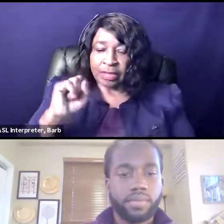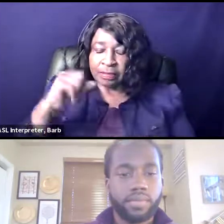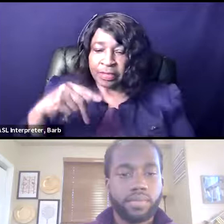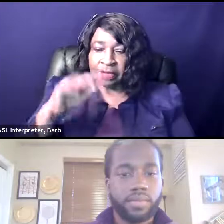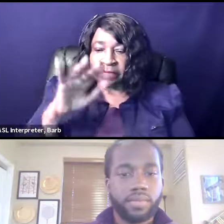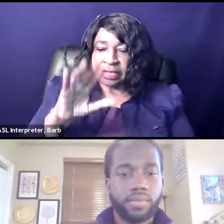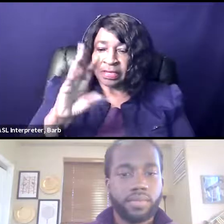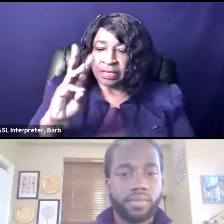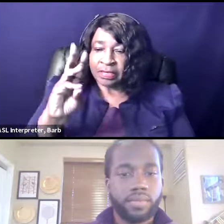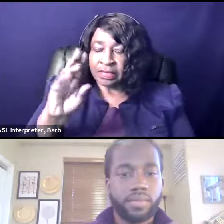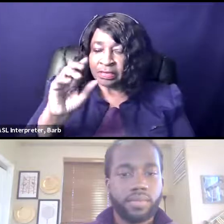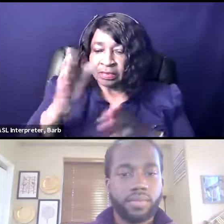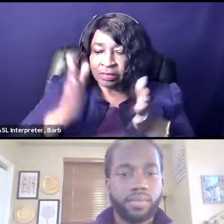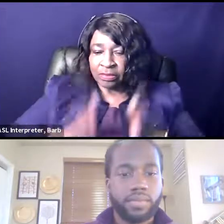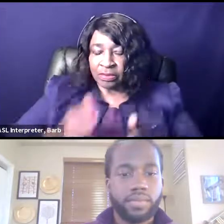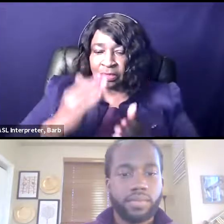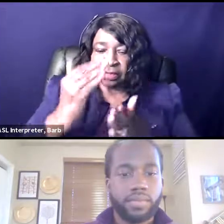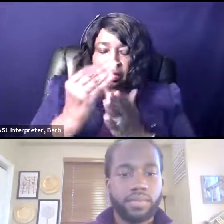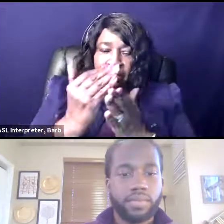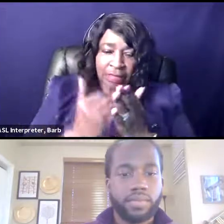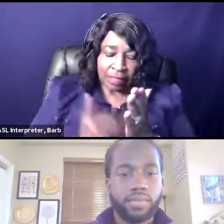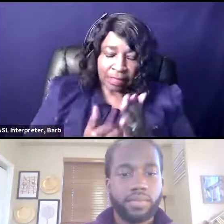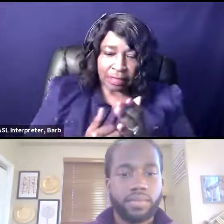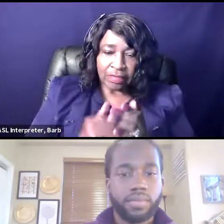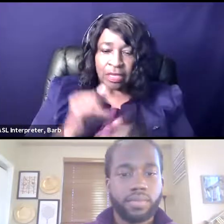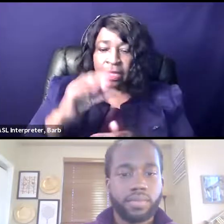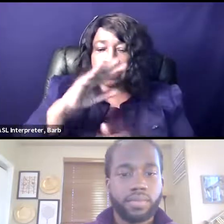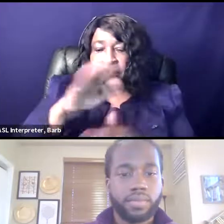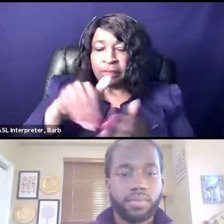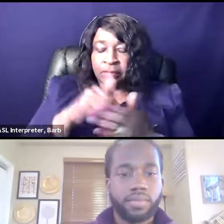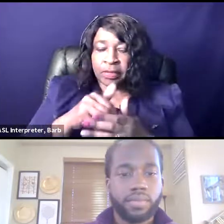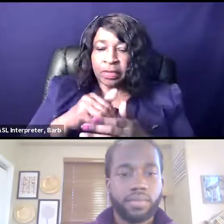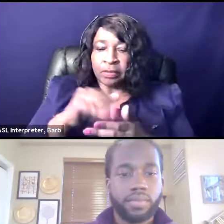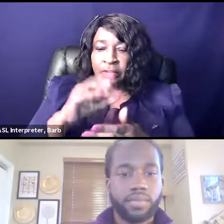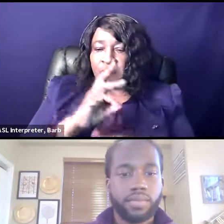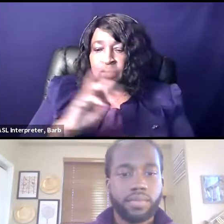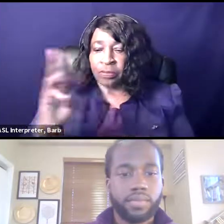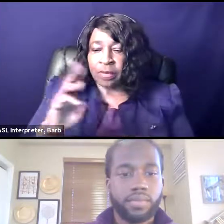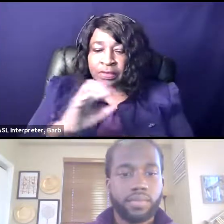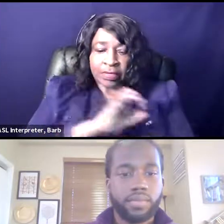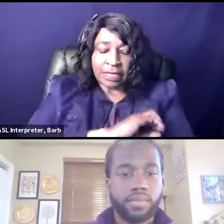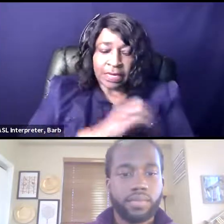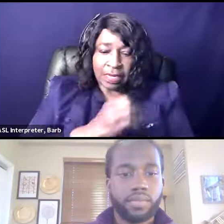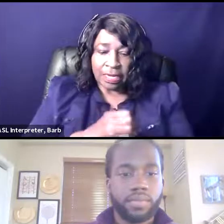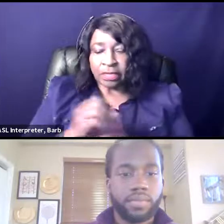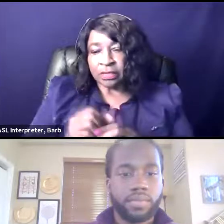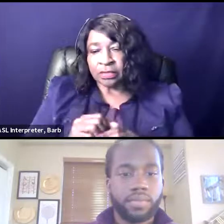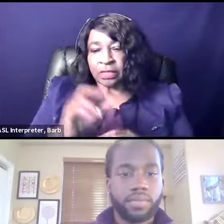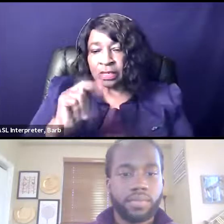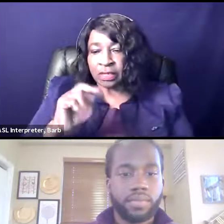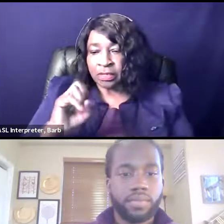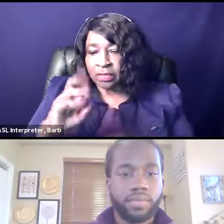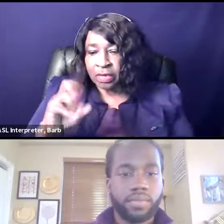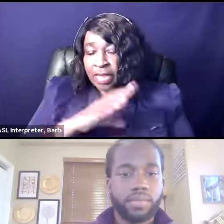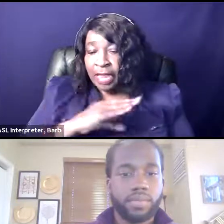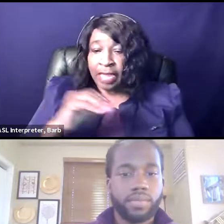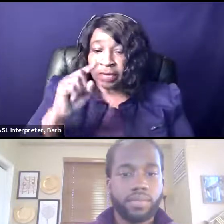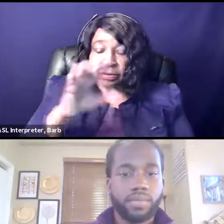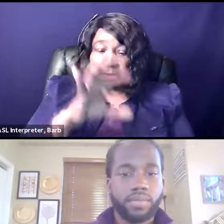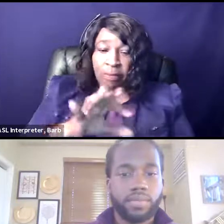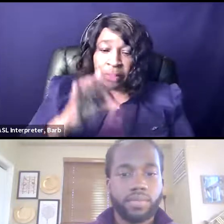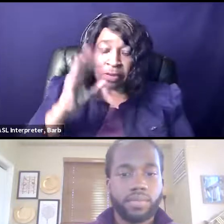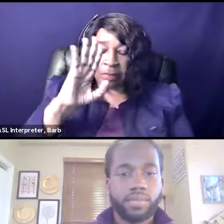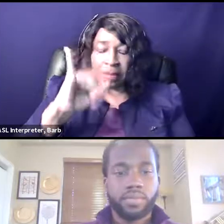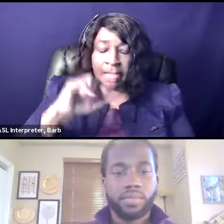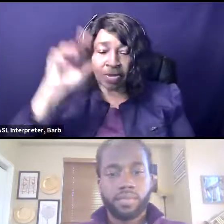Fixers list, Midwest Energy News 40 Under 40, and Oakland County, Michigan Elite 40. And he was actually appointed by Governor Gretchen Whitmer